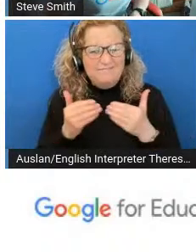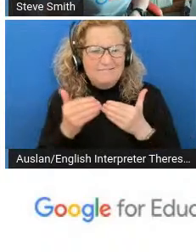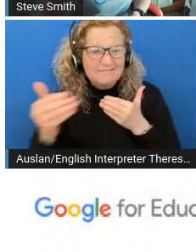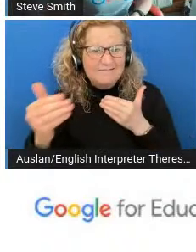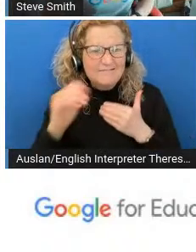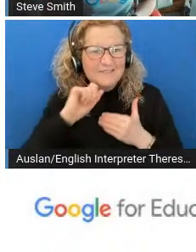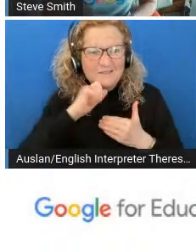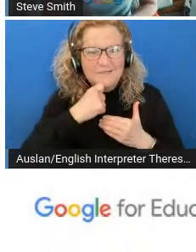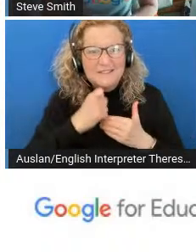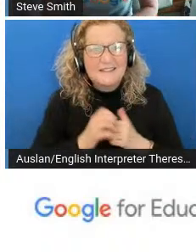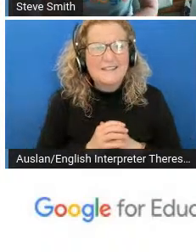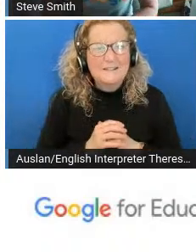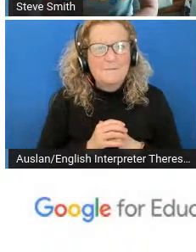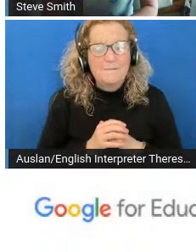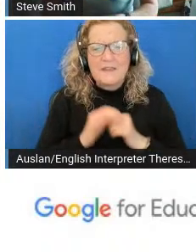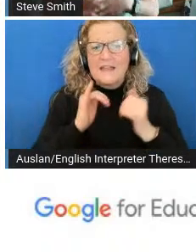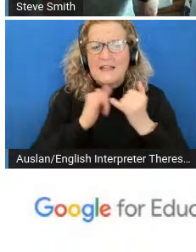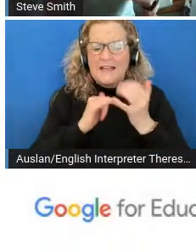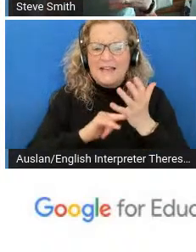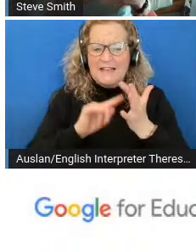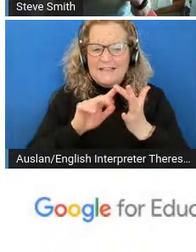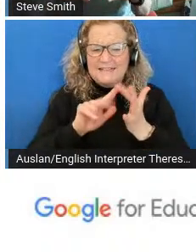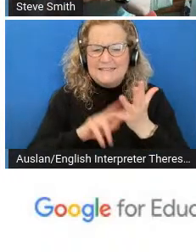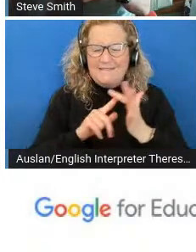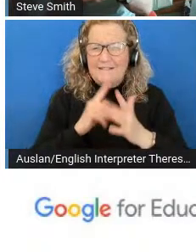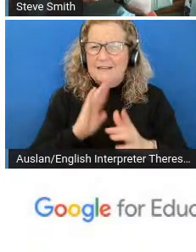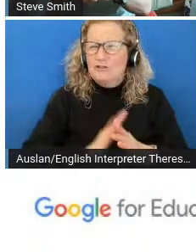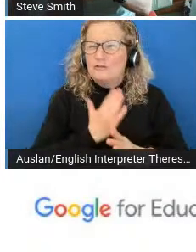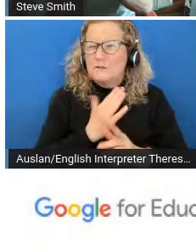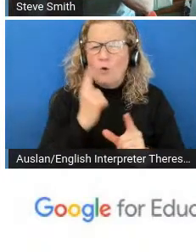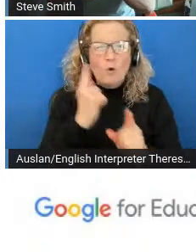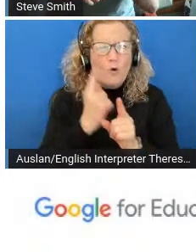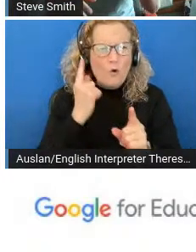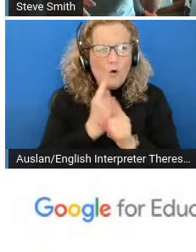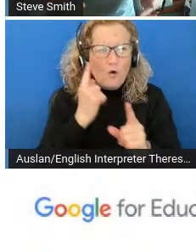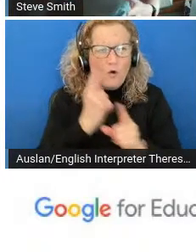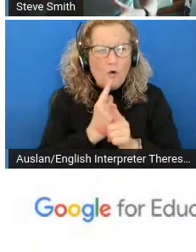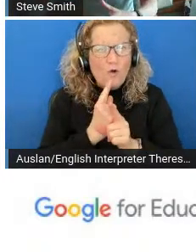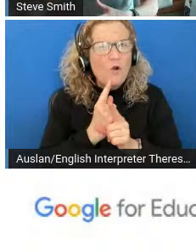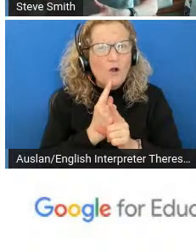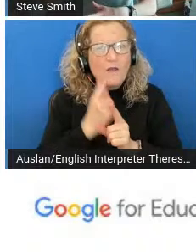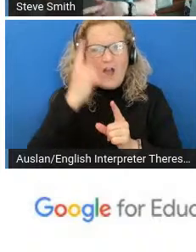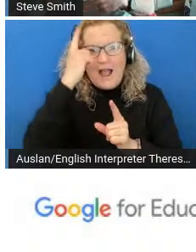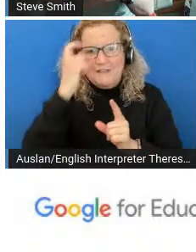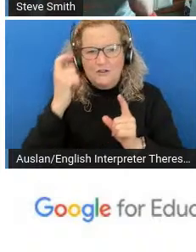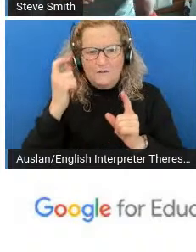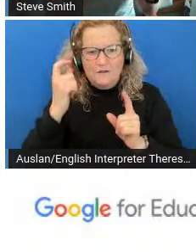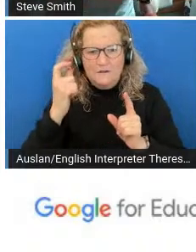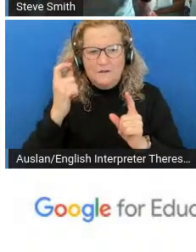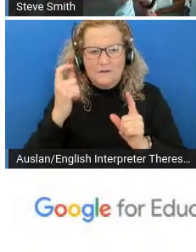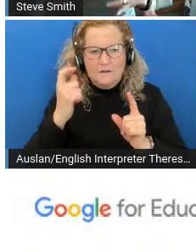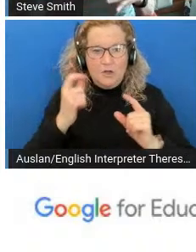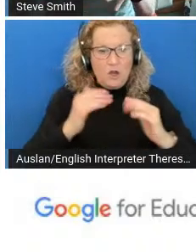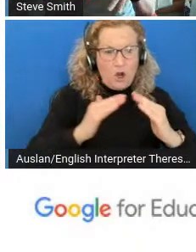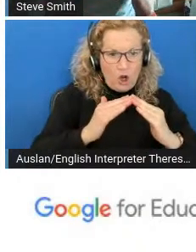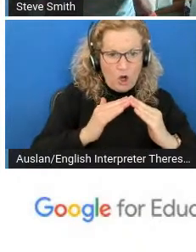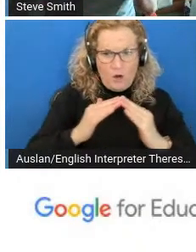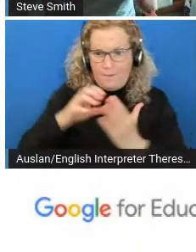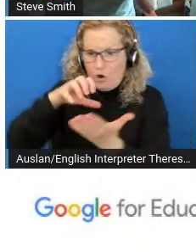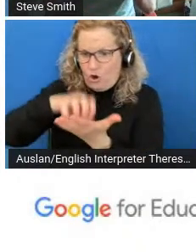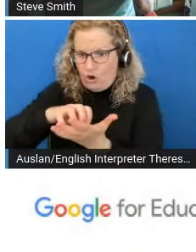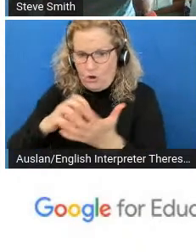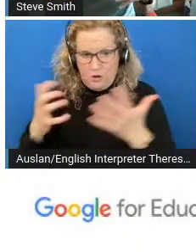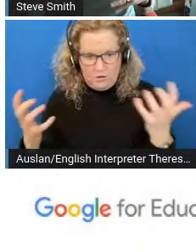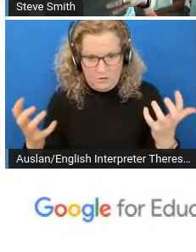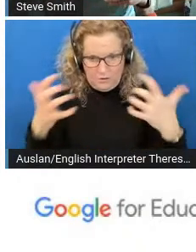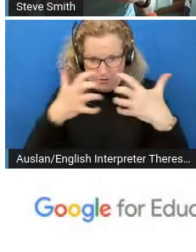kind of a really interesting point you make, because we're kind of thinking about this idea of hybrid classrooms, learning and thriving them, but